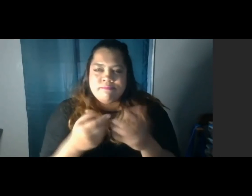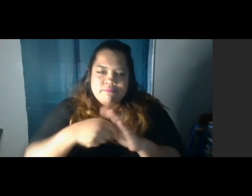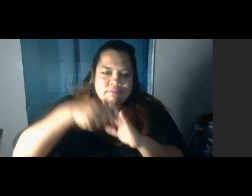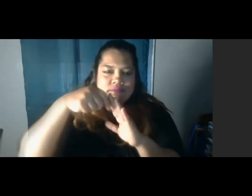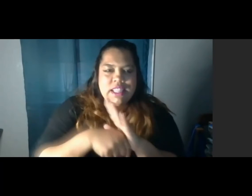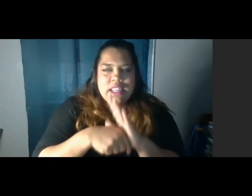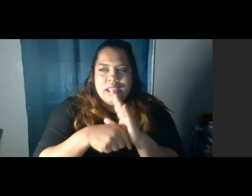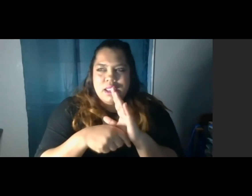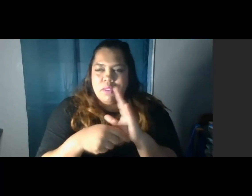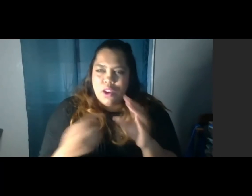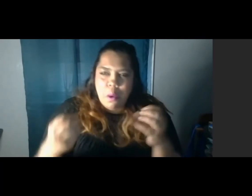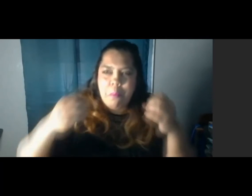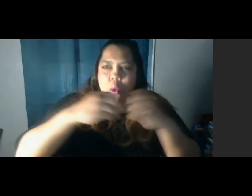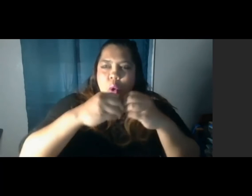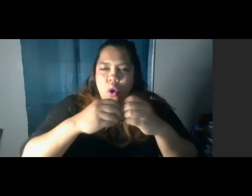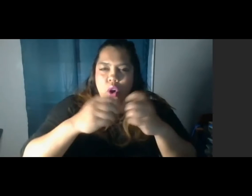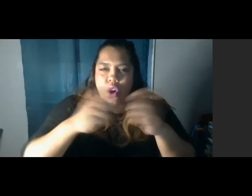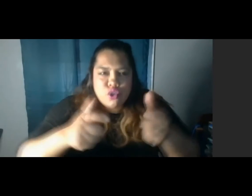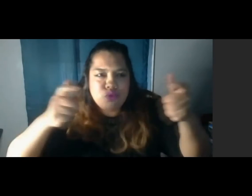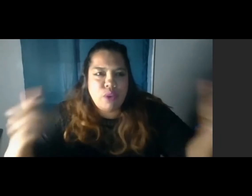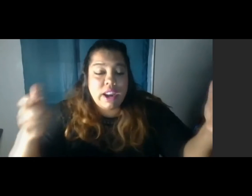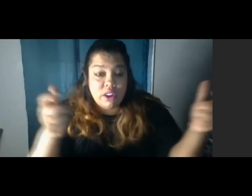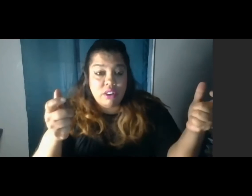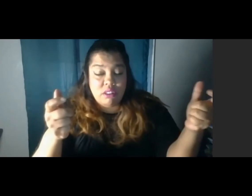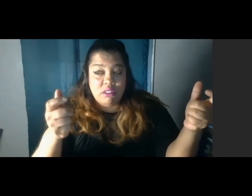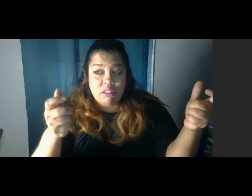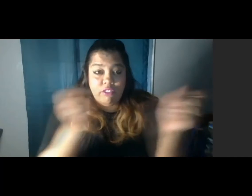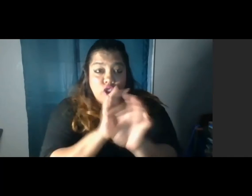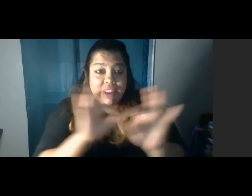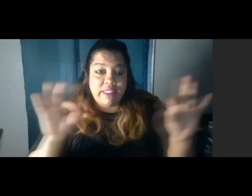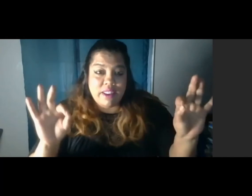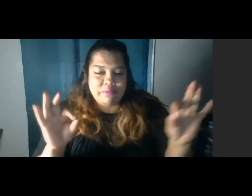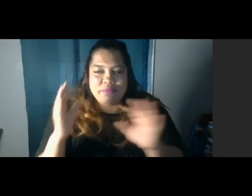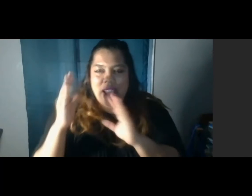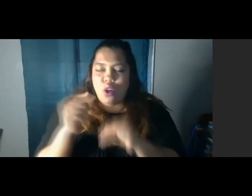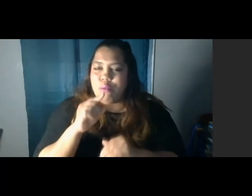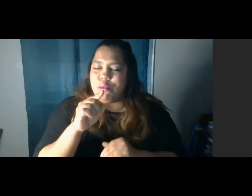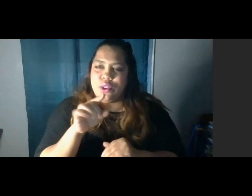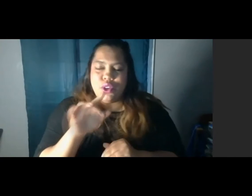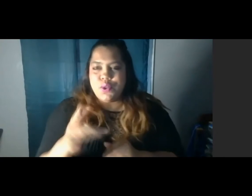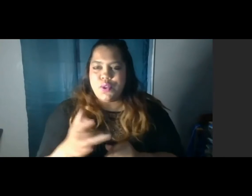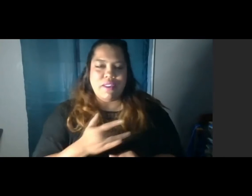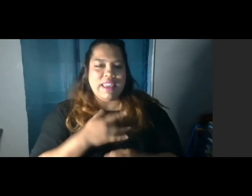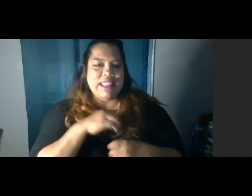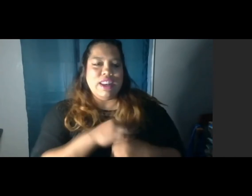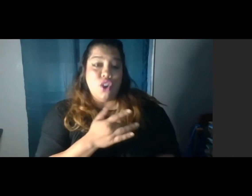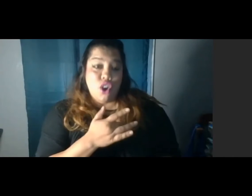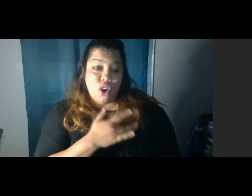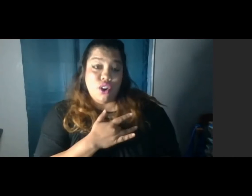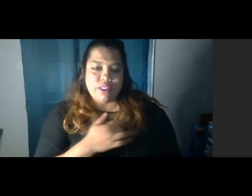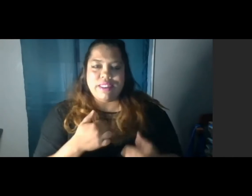freedoms, expansive freedoms, resonates with your heart. And I thank you.